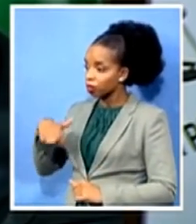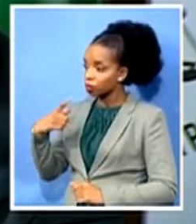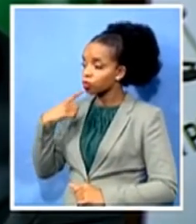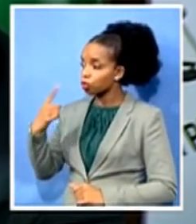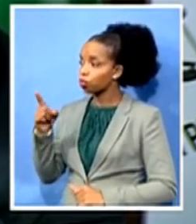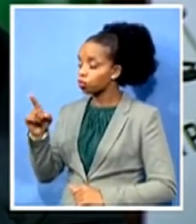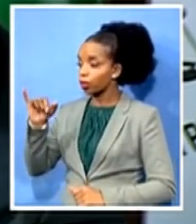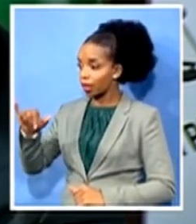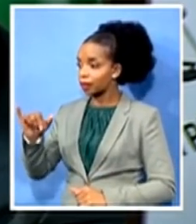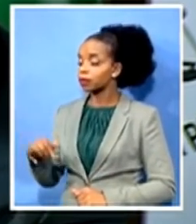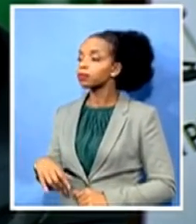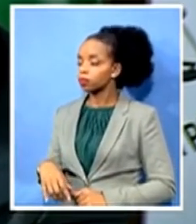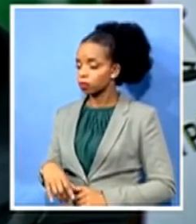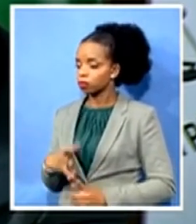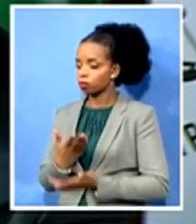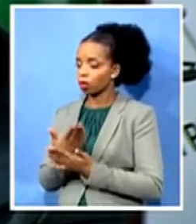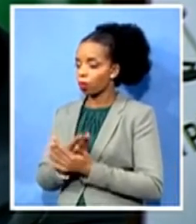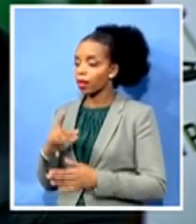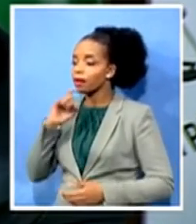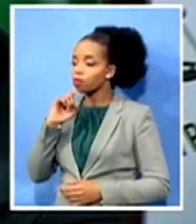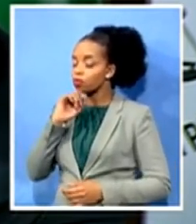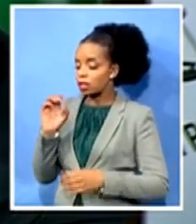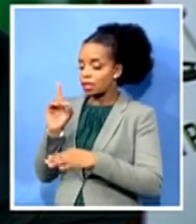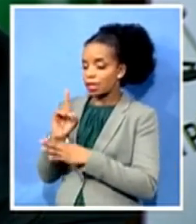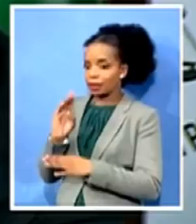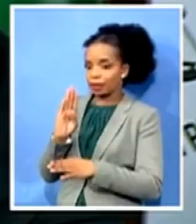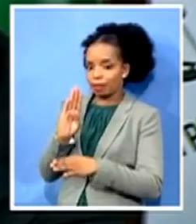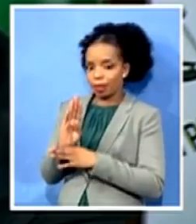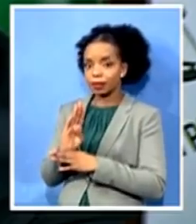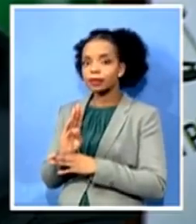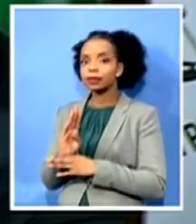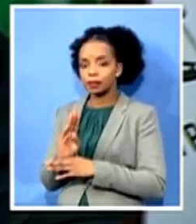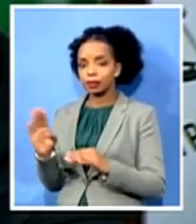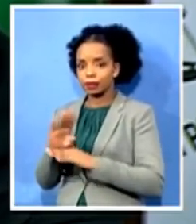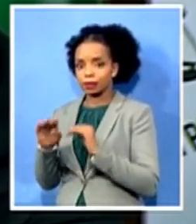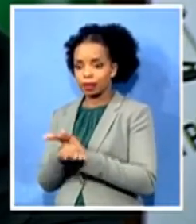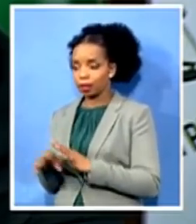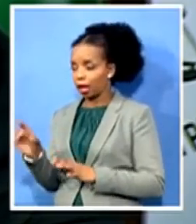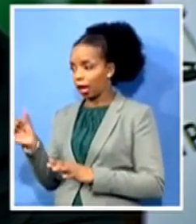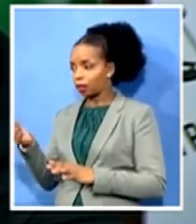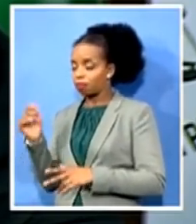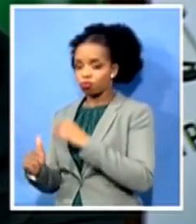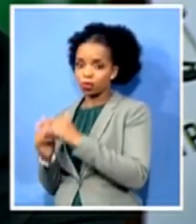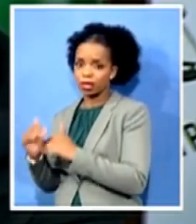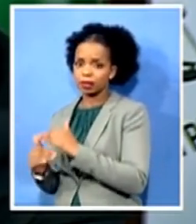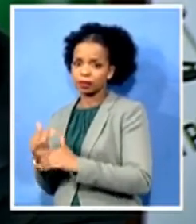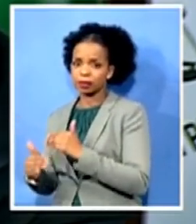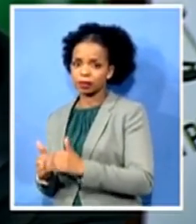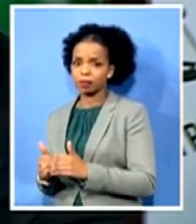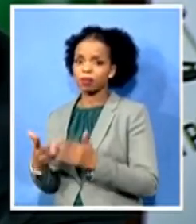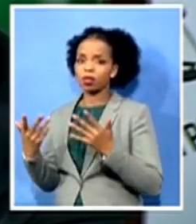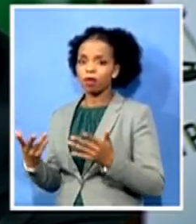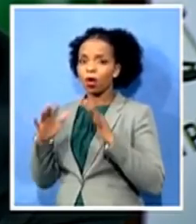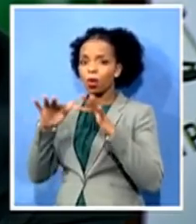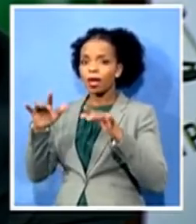as opposed to an open tender process to award contracts. Yes, sir. And he